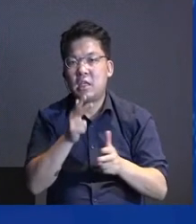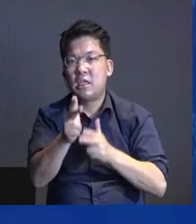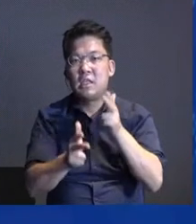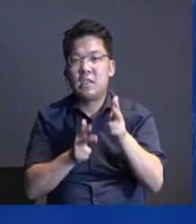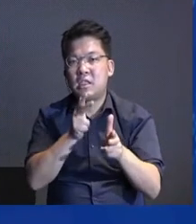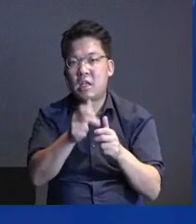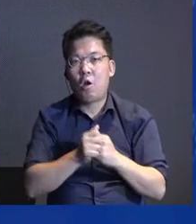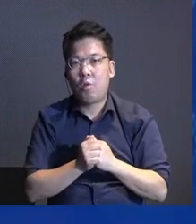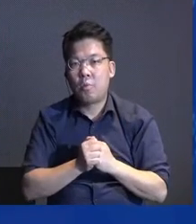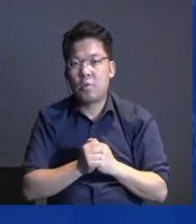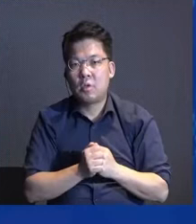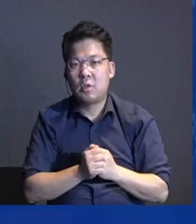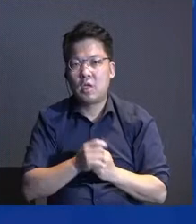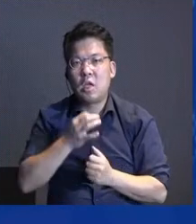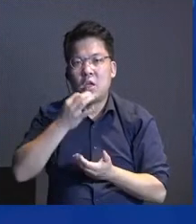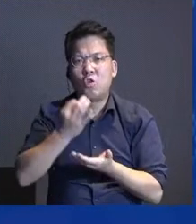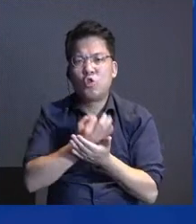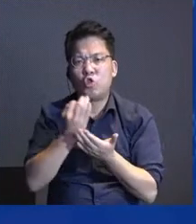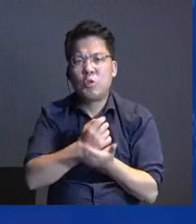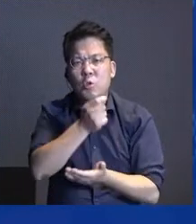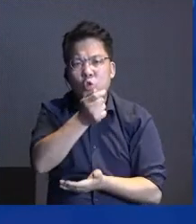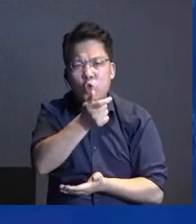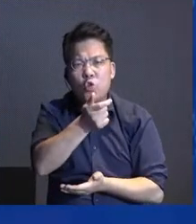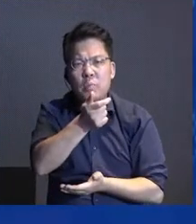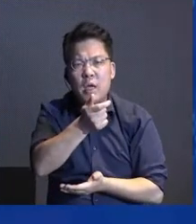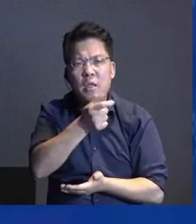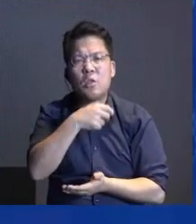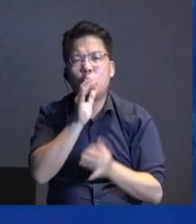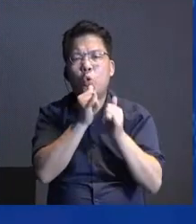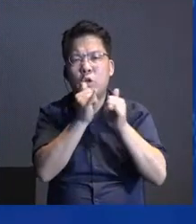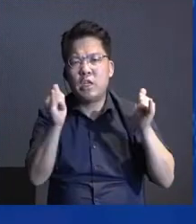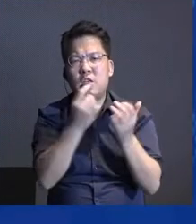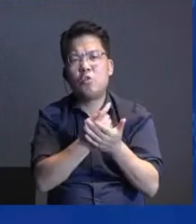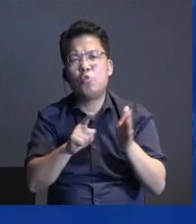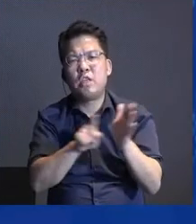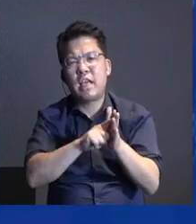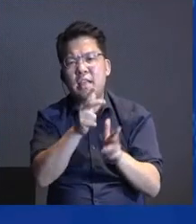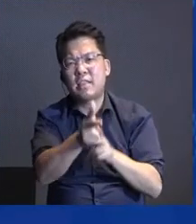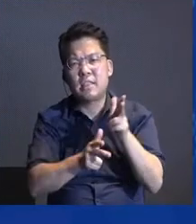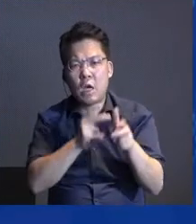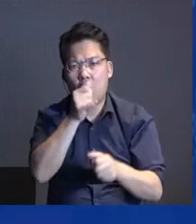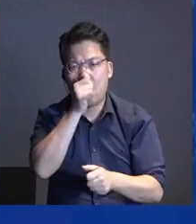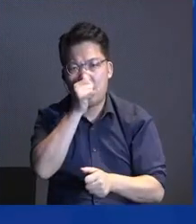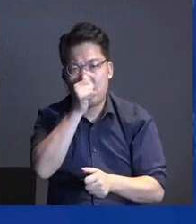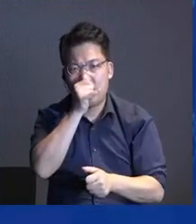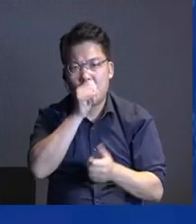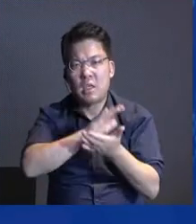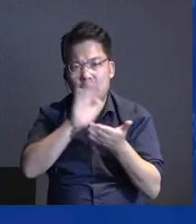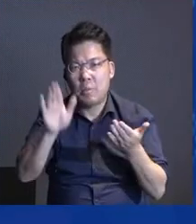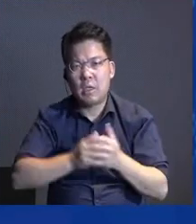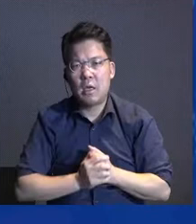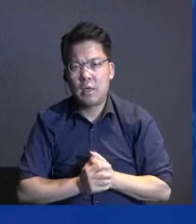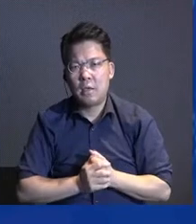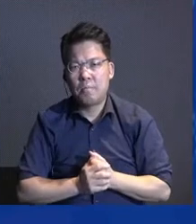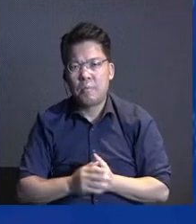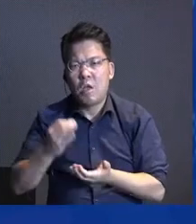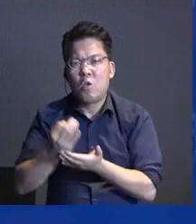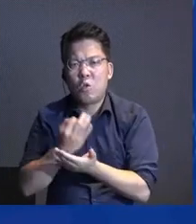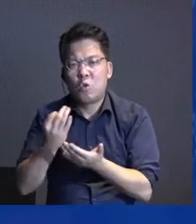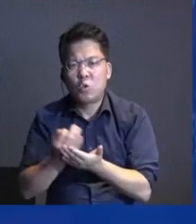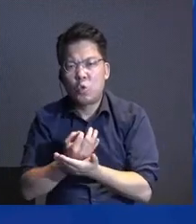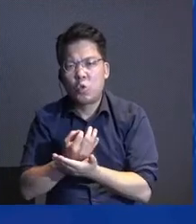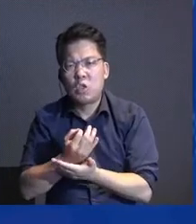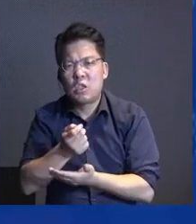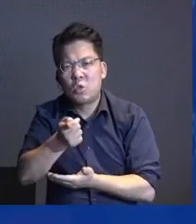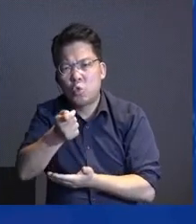Older people's separate group, it is a small community where low-income older people come together to form a self-help group and